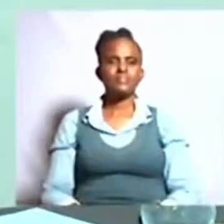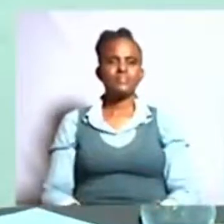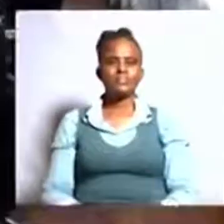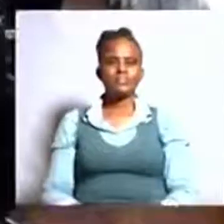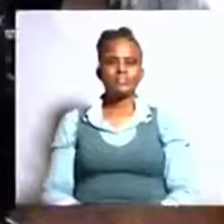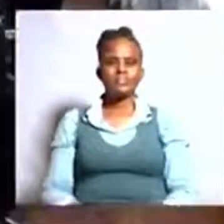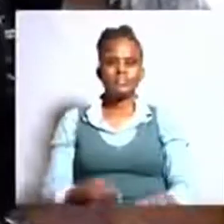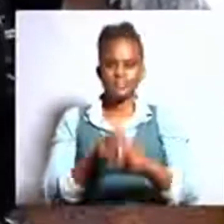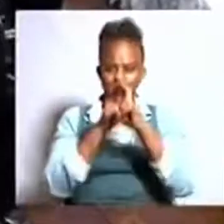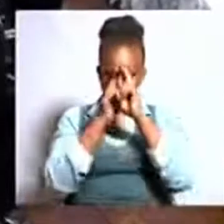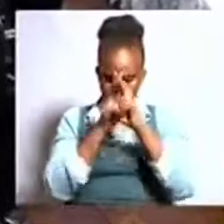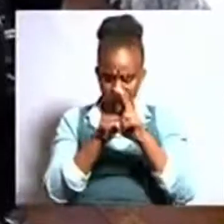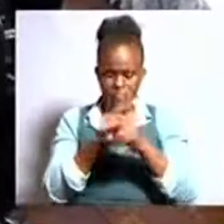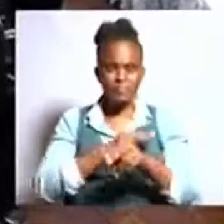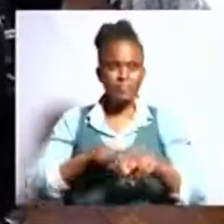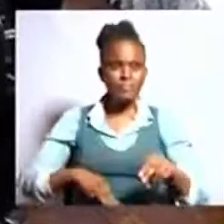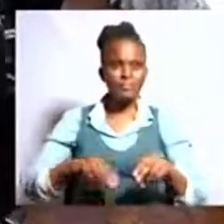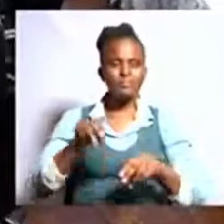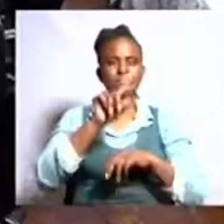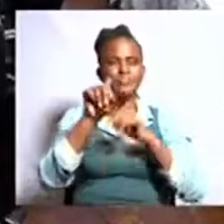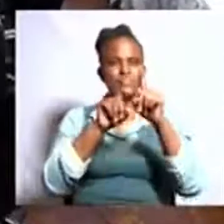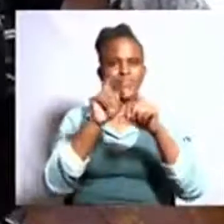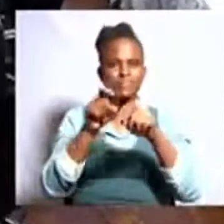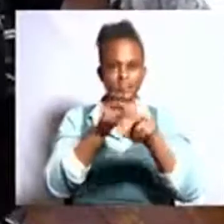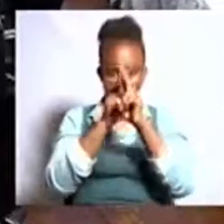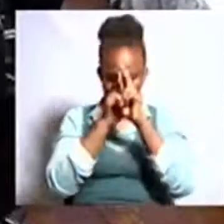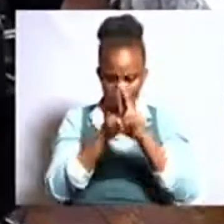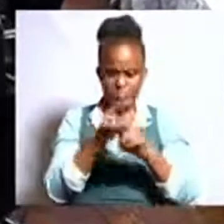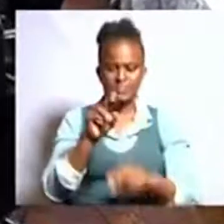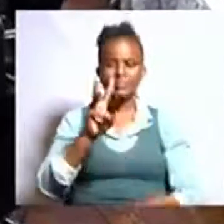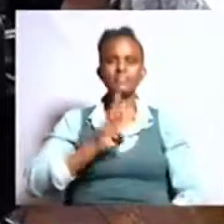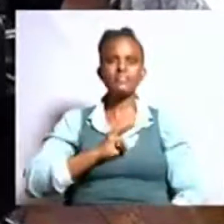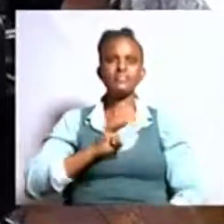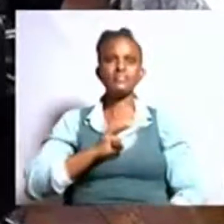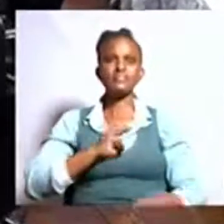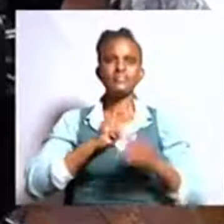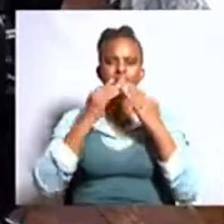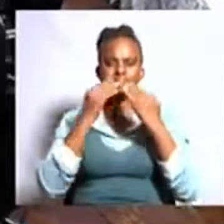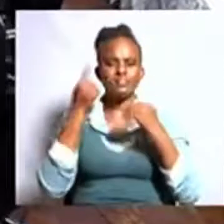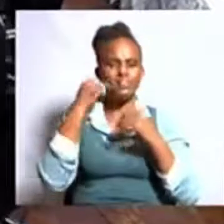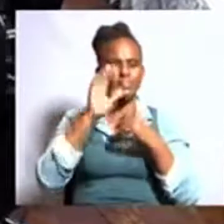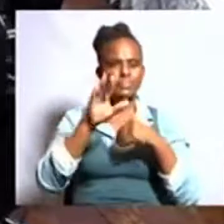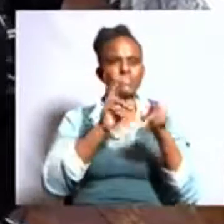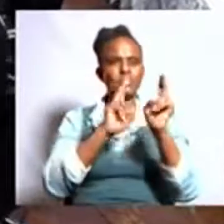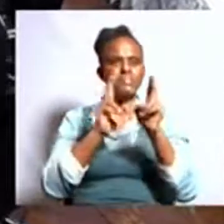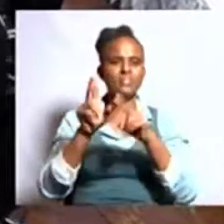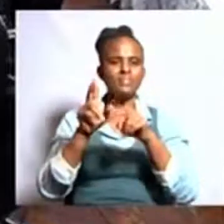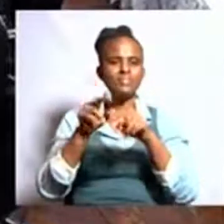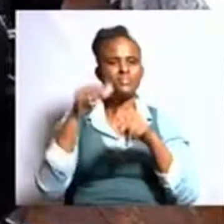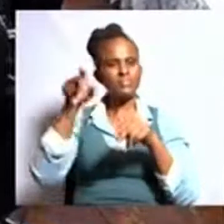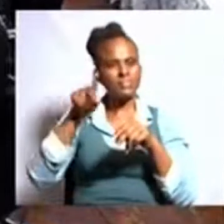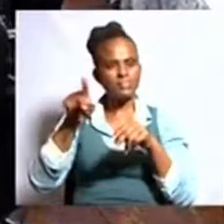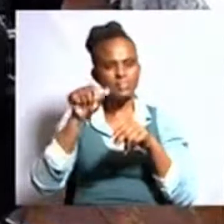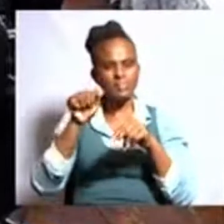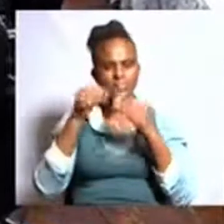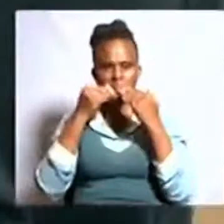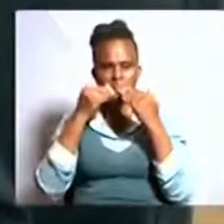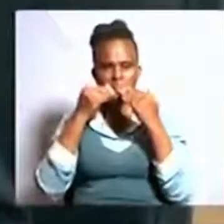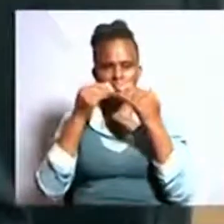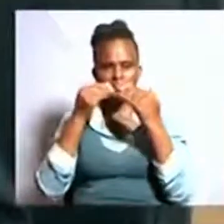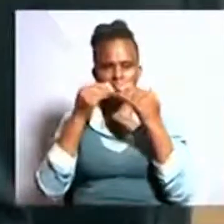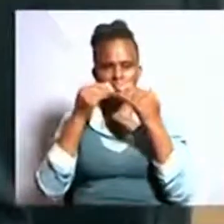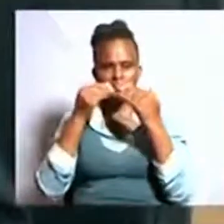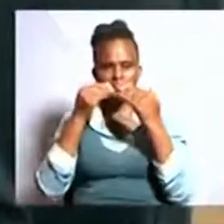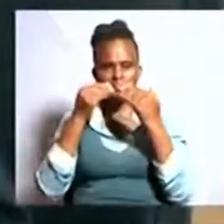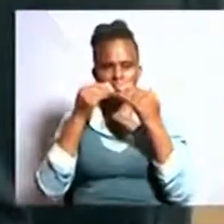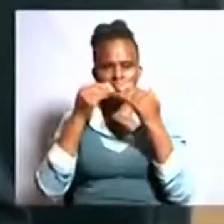follow-up questions? Honorable Amnyima. Thank you for your elaborate response, Controlling Officer. In